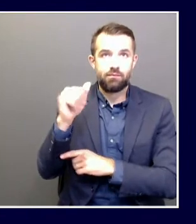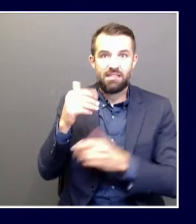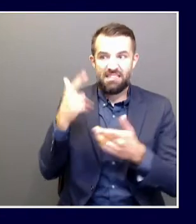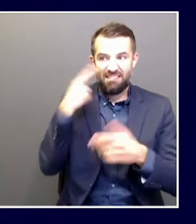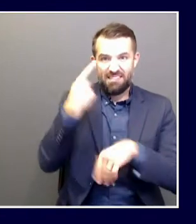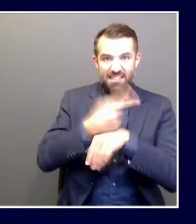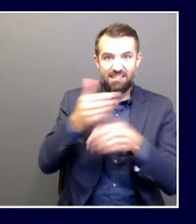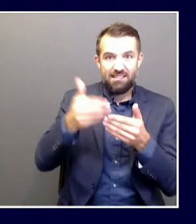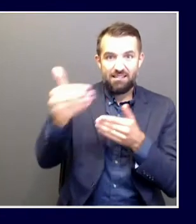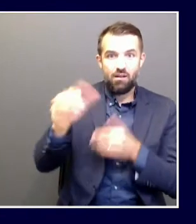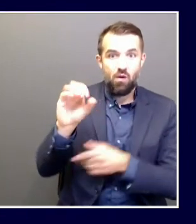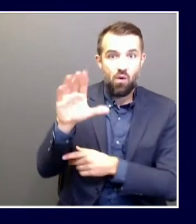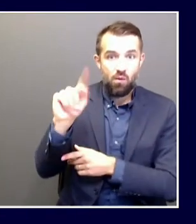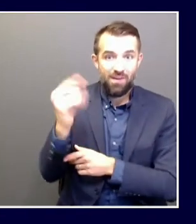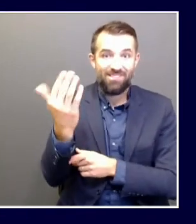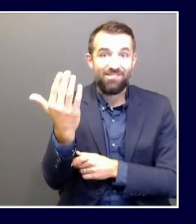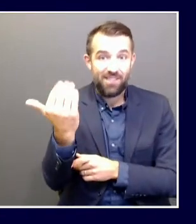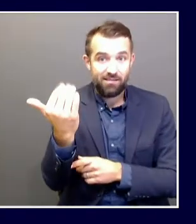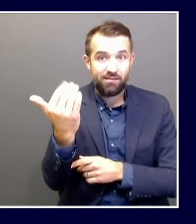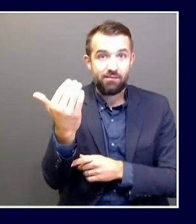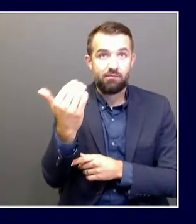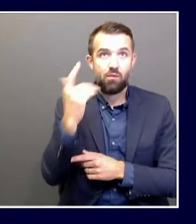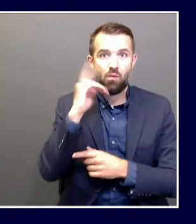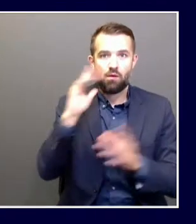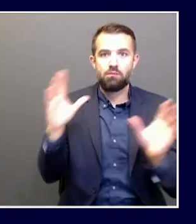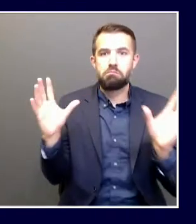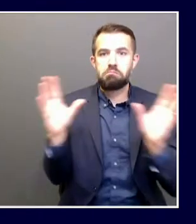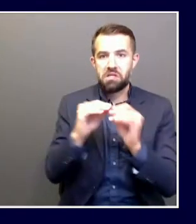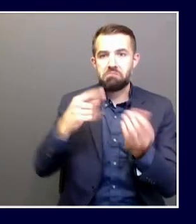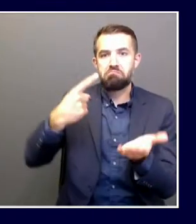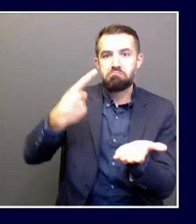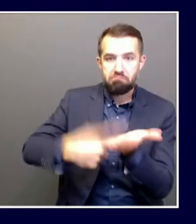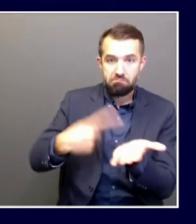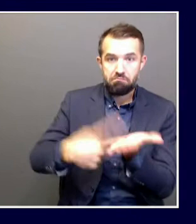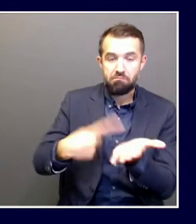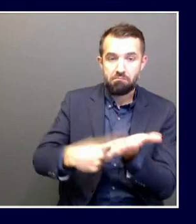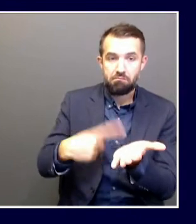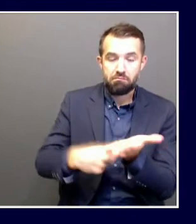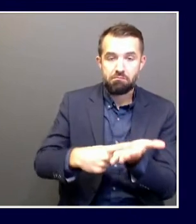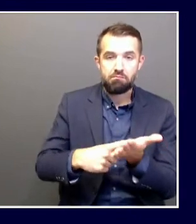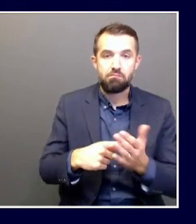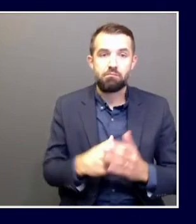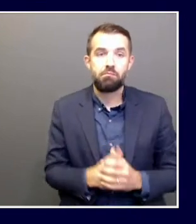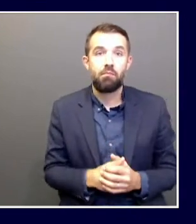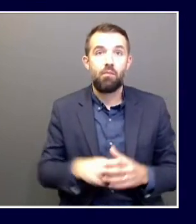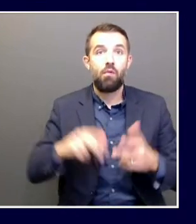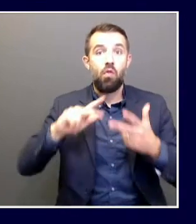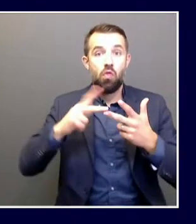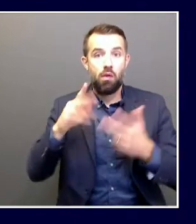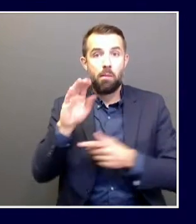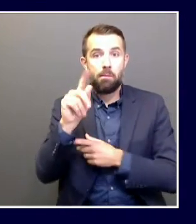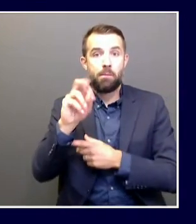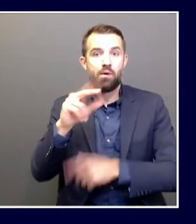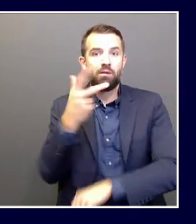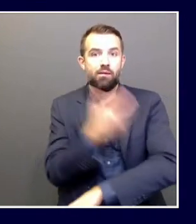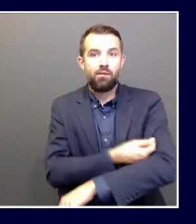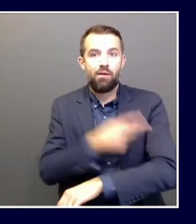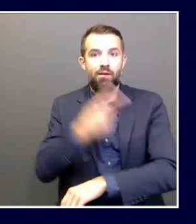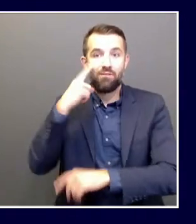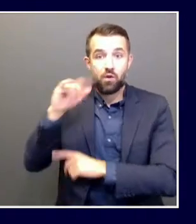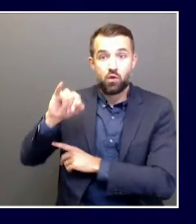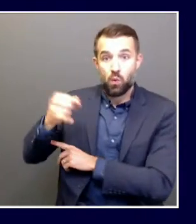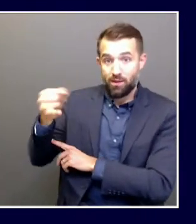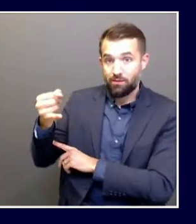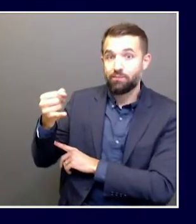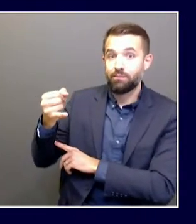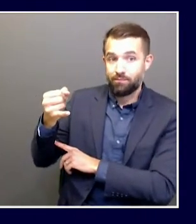talk about the data around booster shots for those who got the J&J vaccine. That same day, they're going to be getting